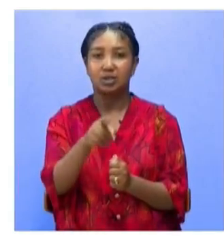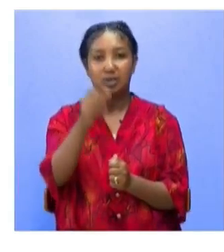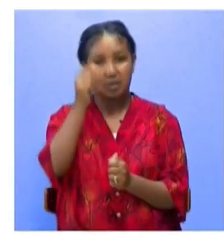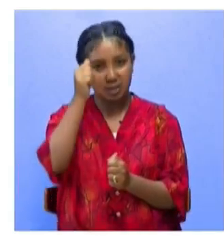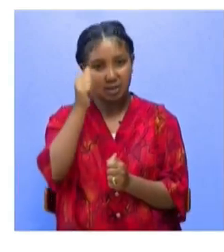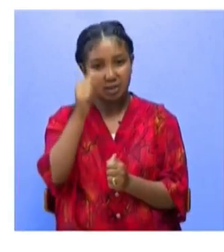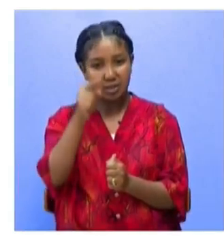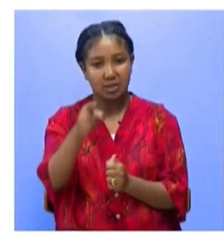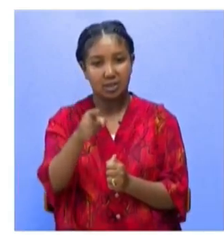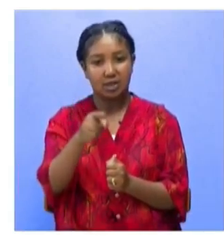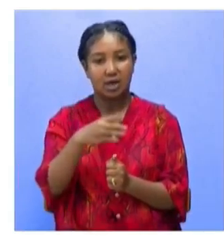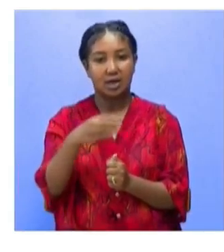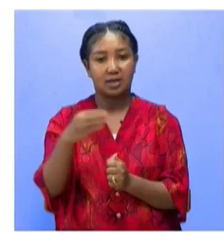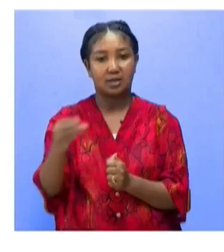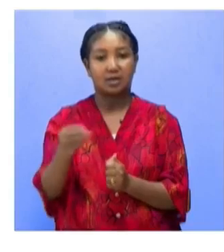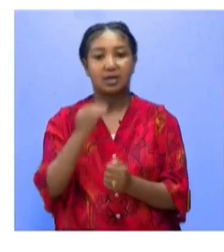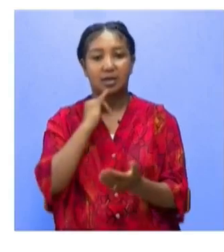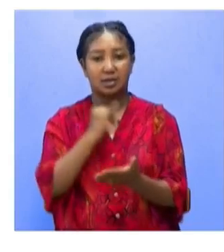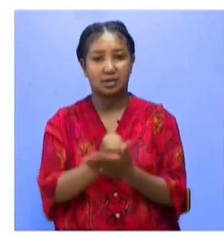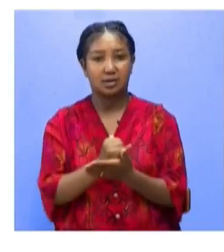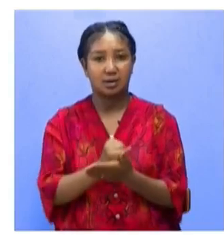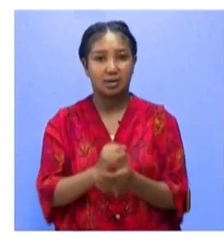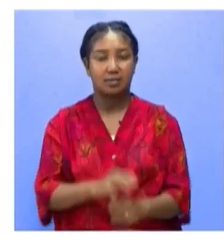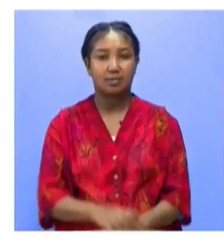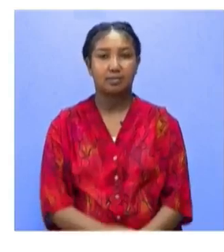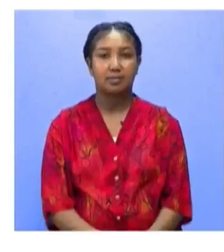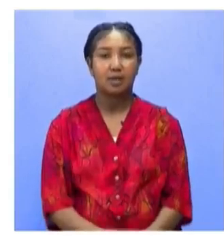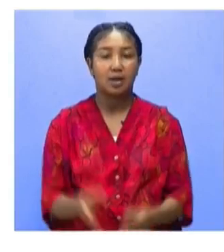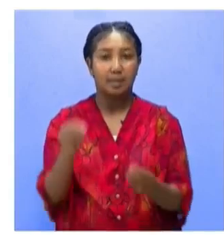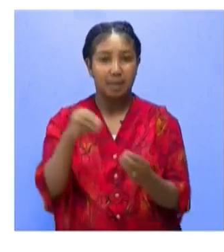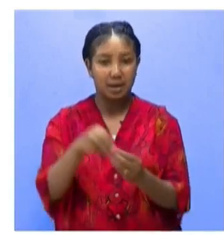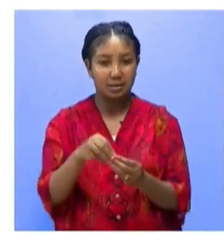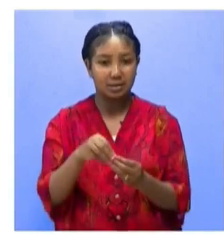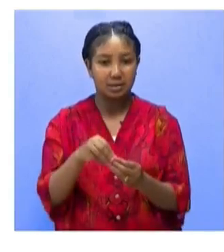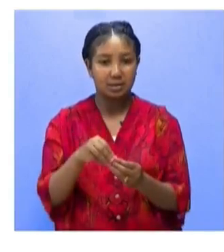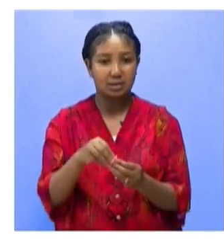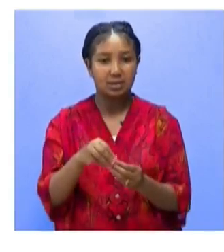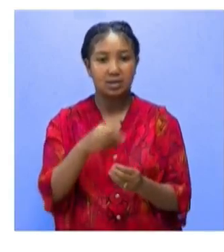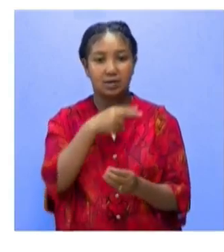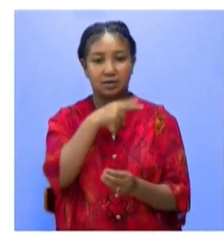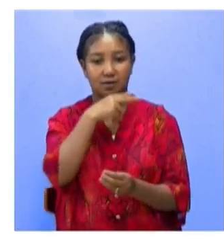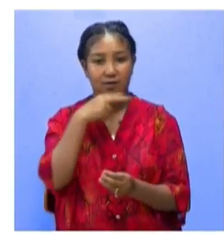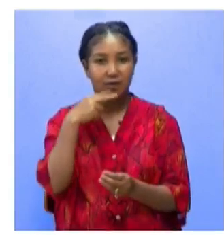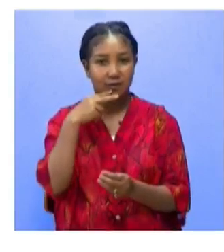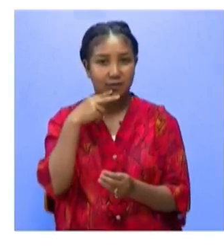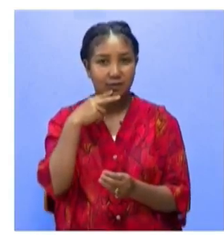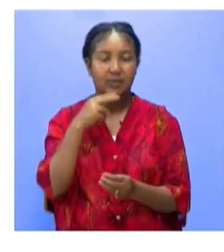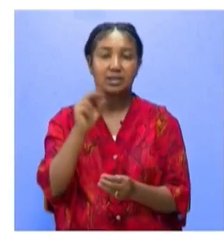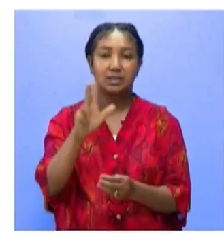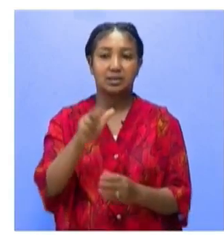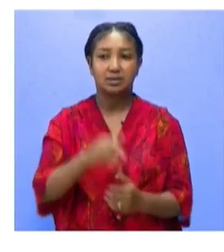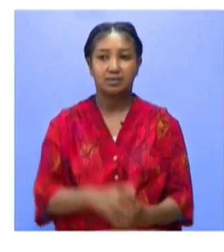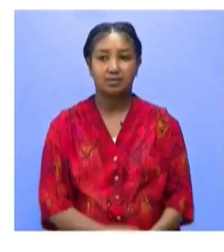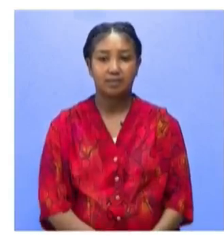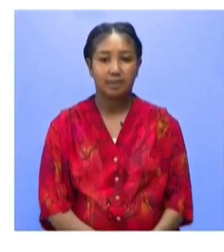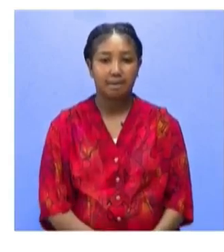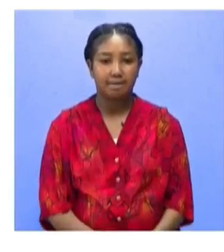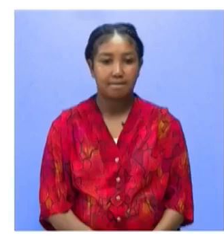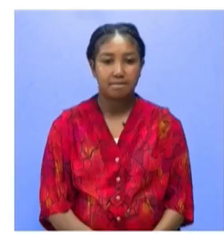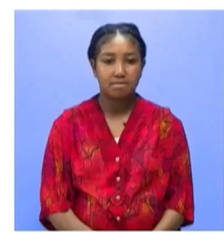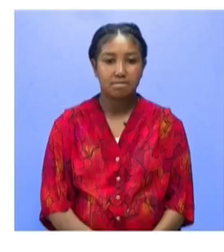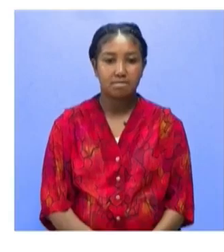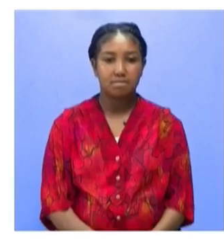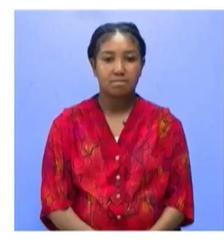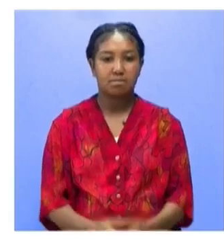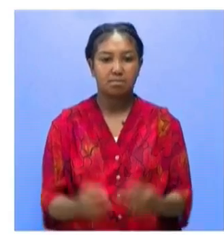he, and it plus verb 3. Don't worry,